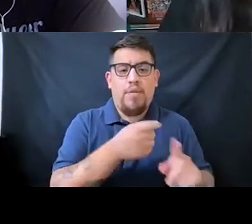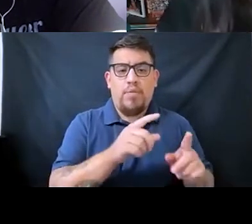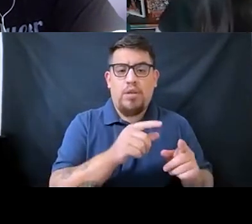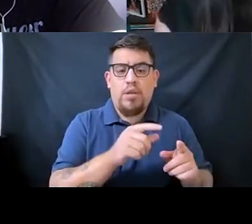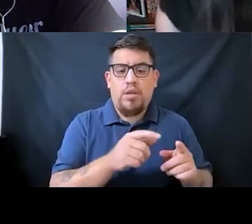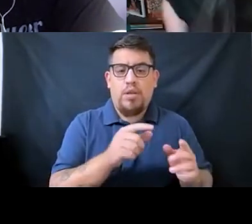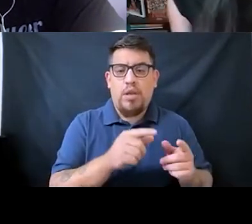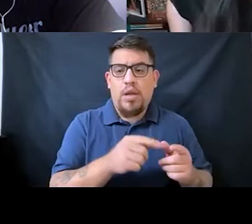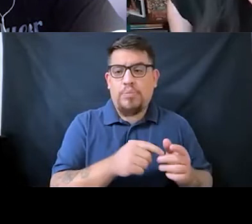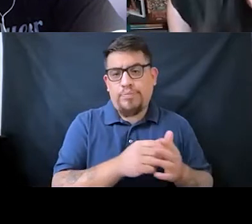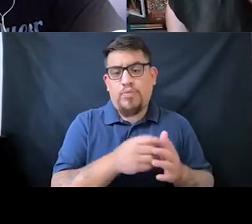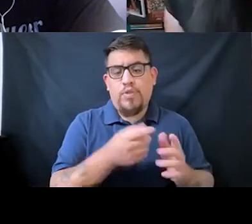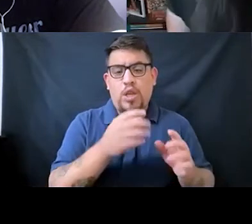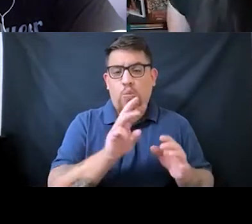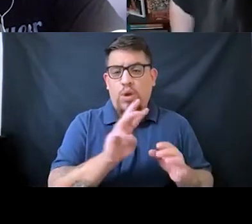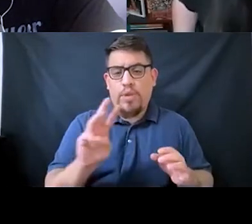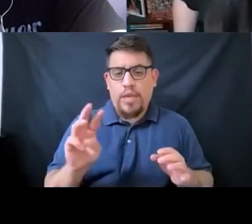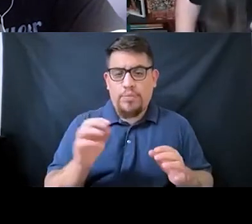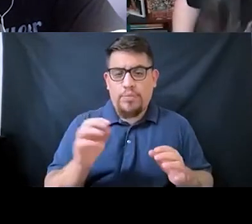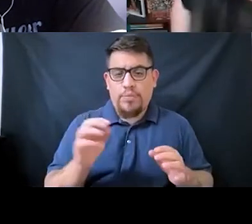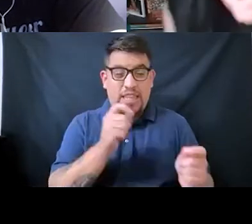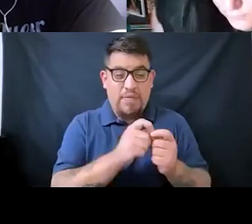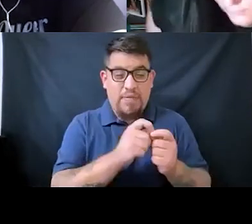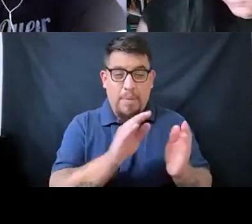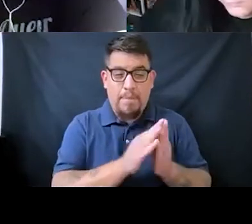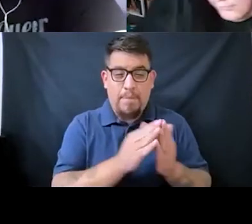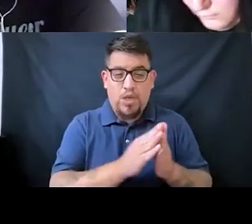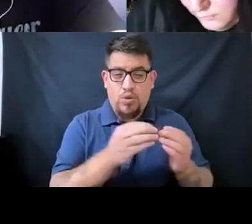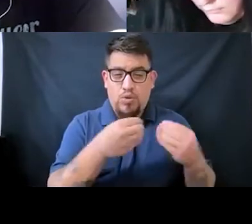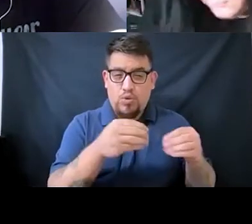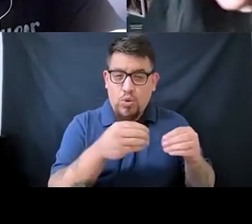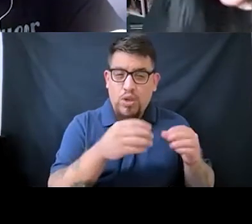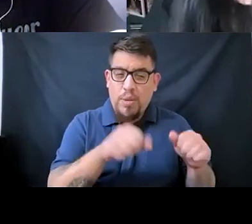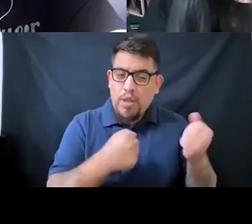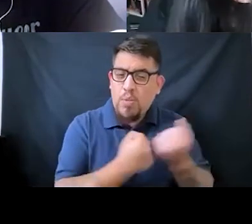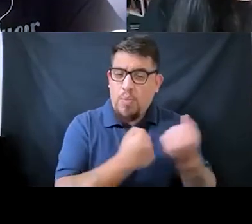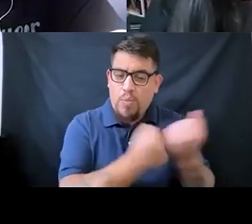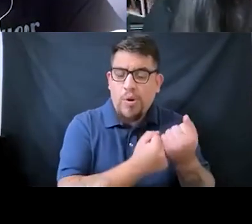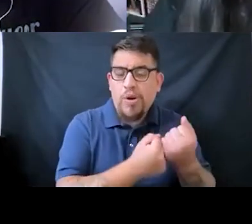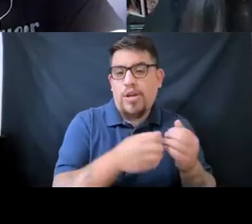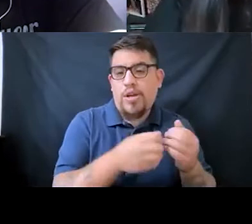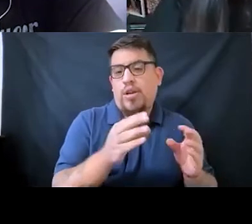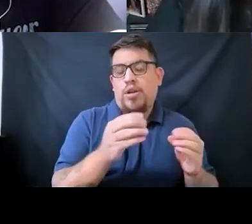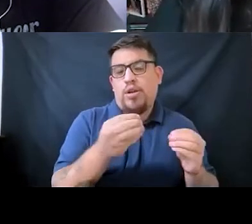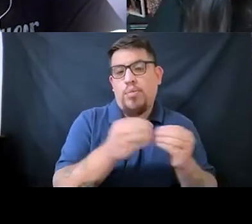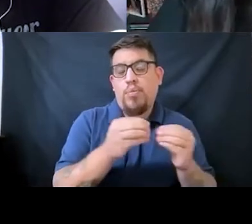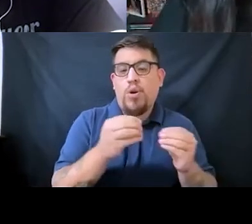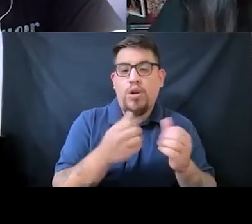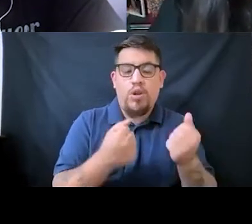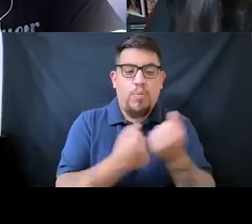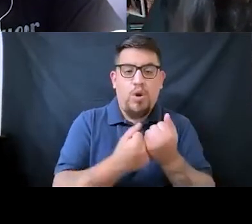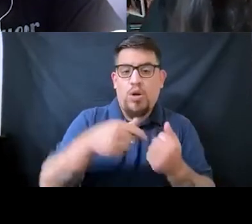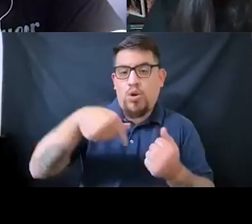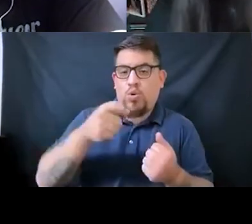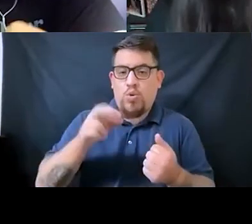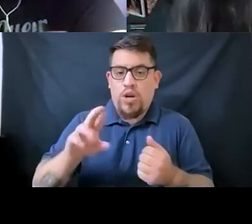Fat and Queer website, but are there any particular bookstores that have been super supportive of you or that you feel are super supportive of queer or fat or both communities